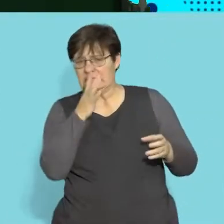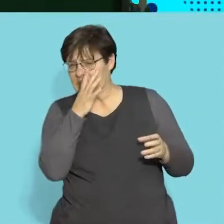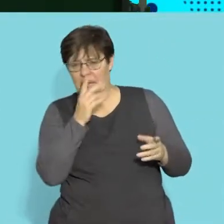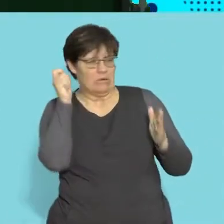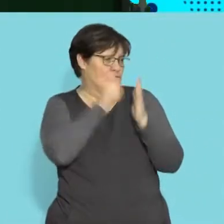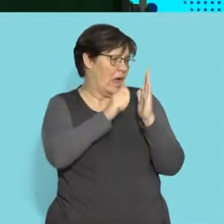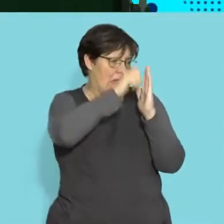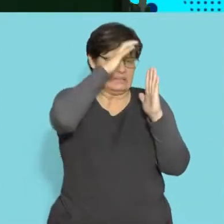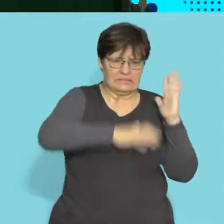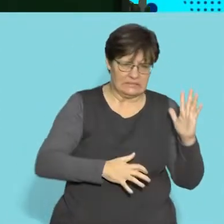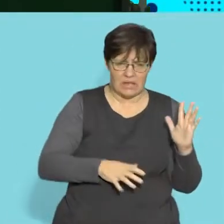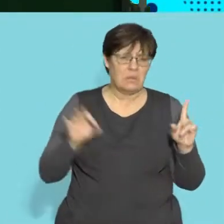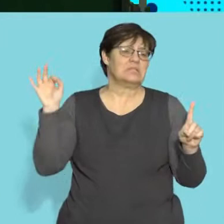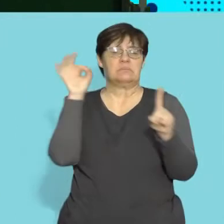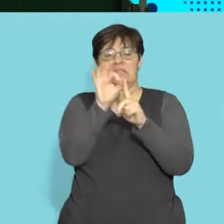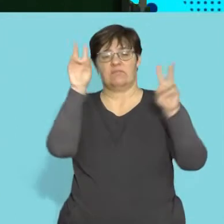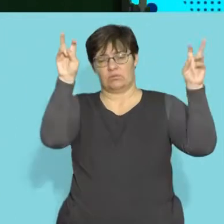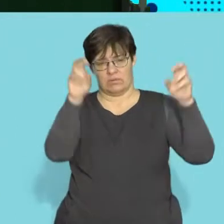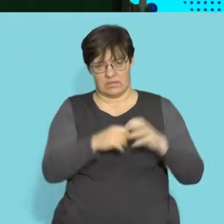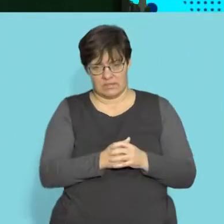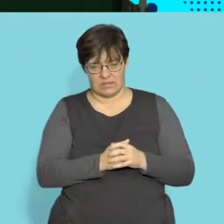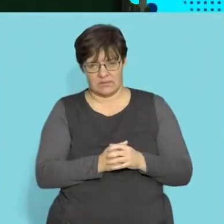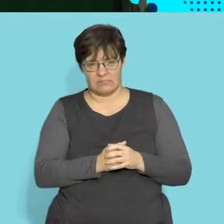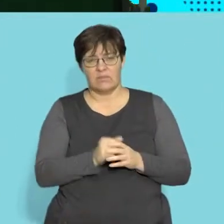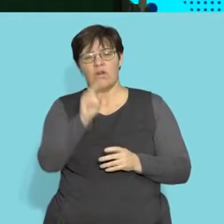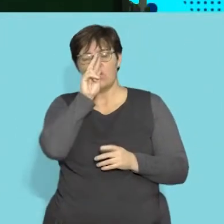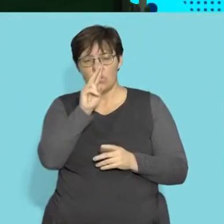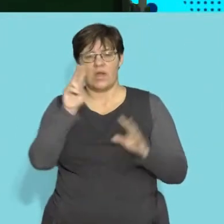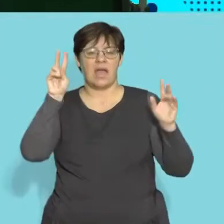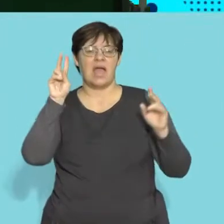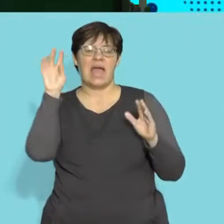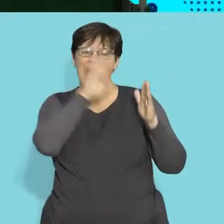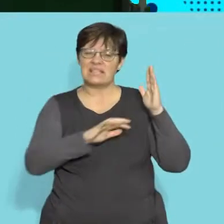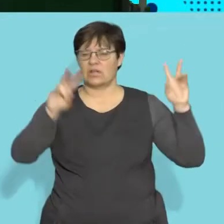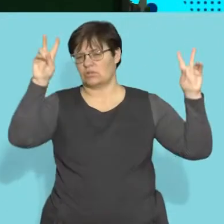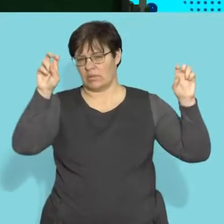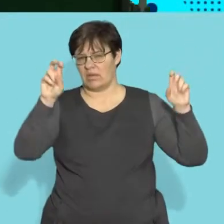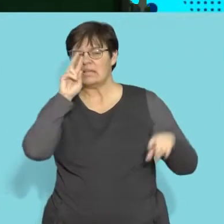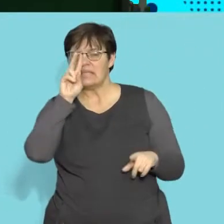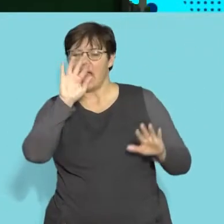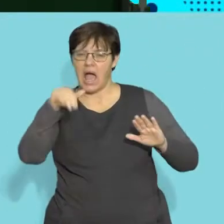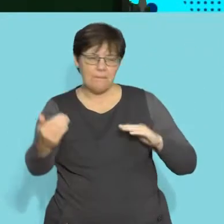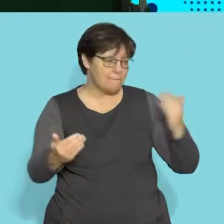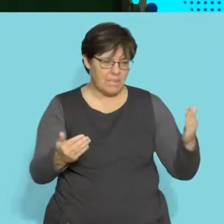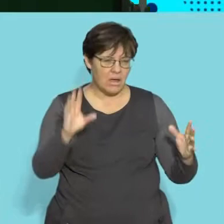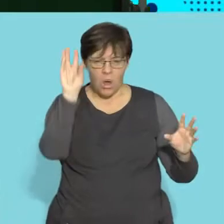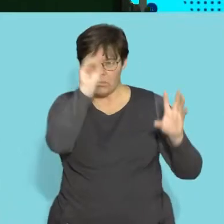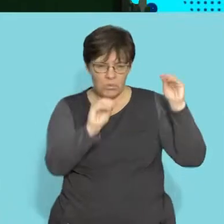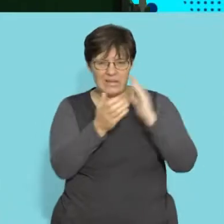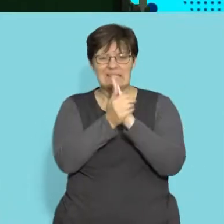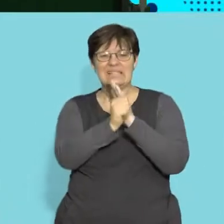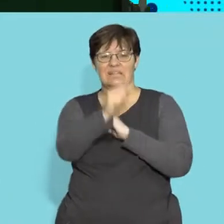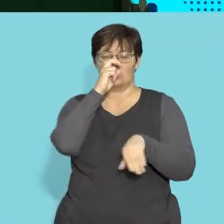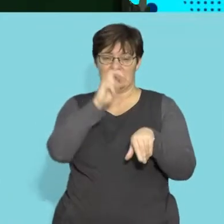of information that they have to write on a specific topic. Let's look at the essay topic, let's look at how we unpack that, and let's look at